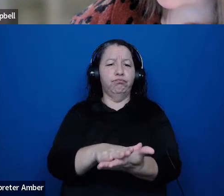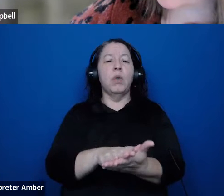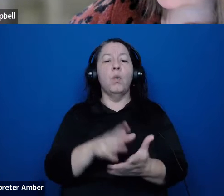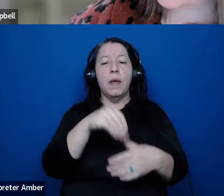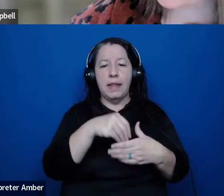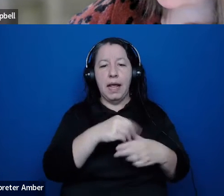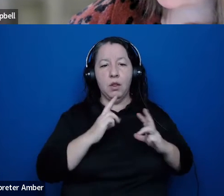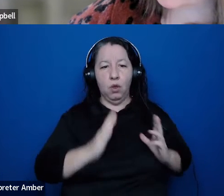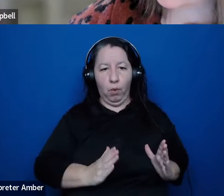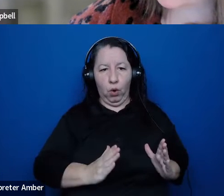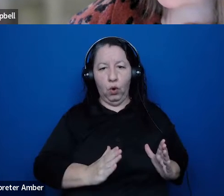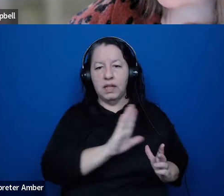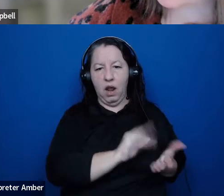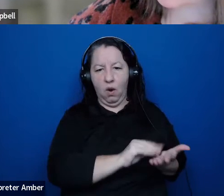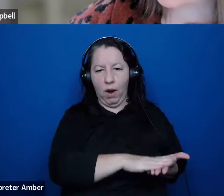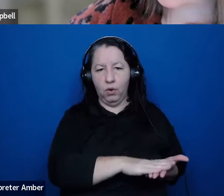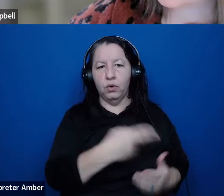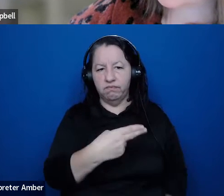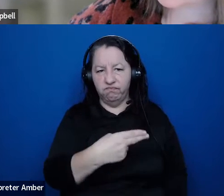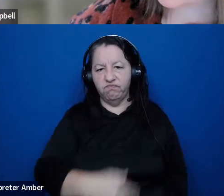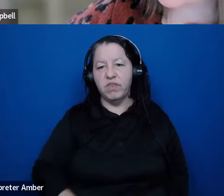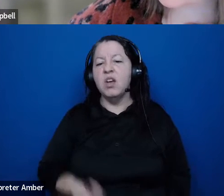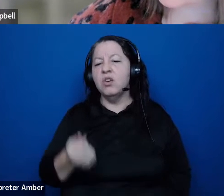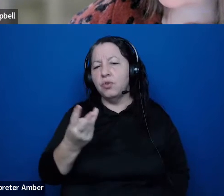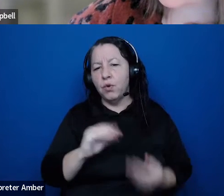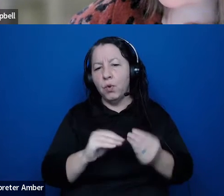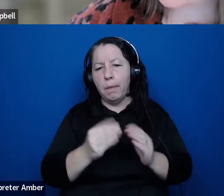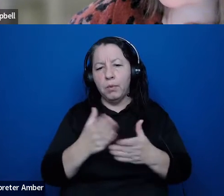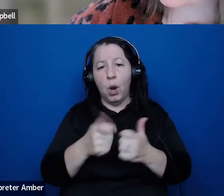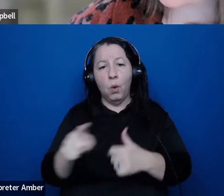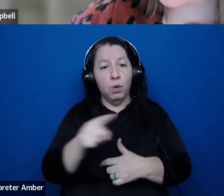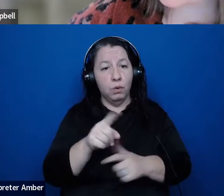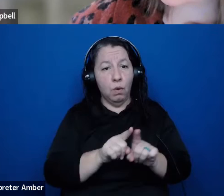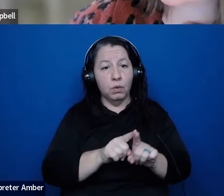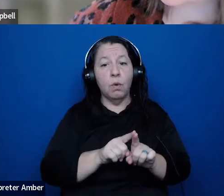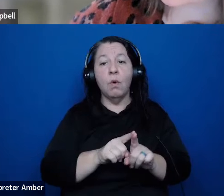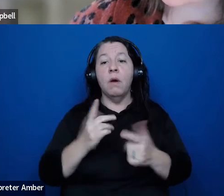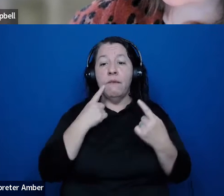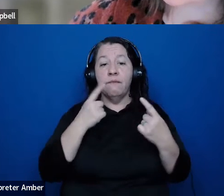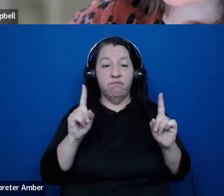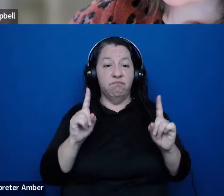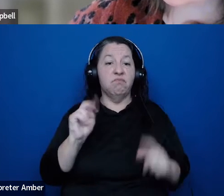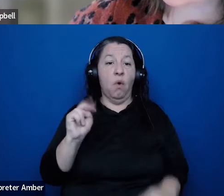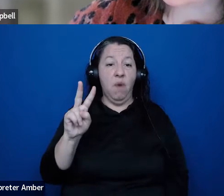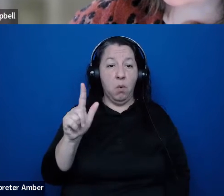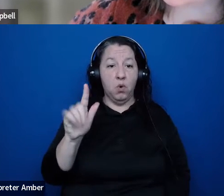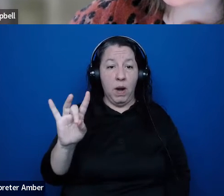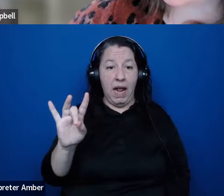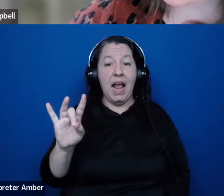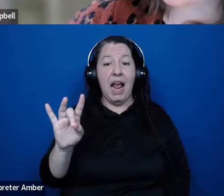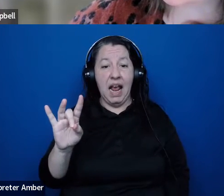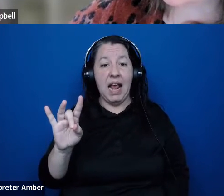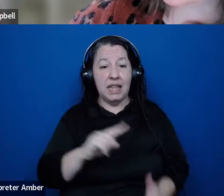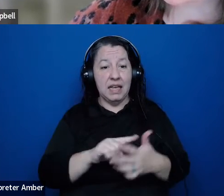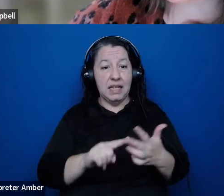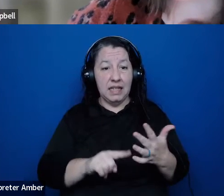So just a couple of stats to share with you too. As of November 28th, the following transitions have